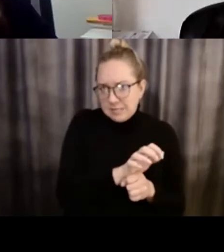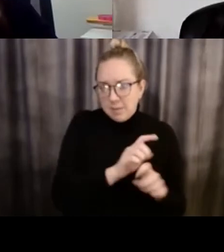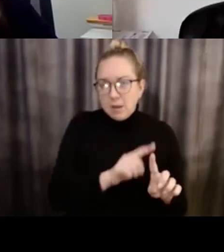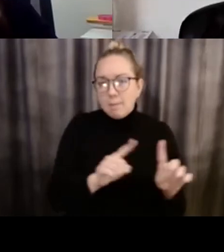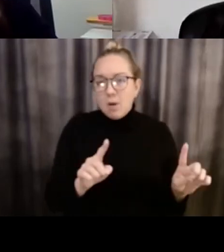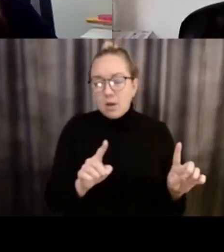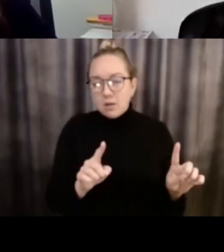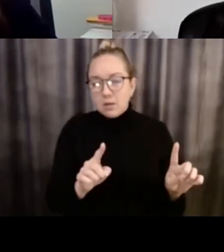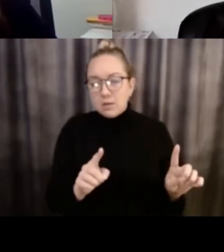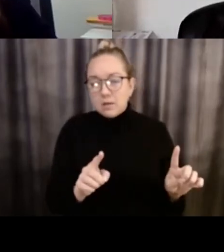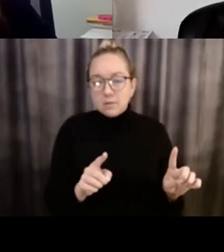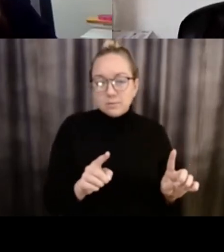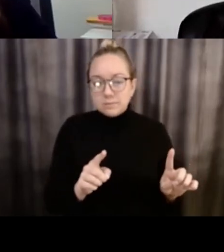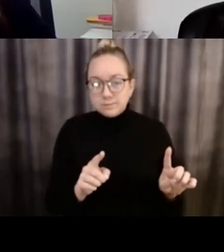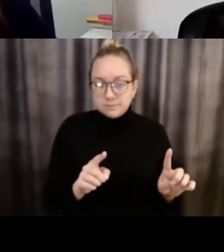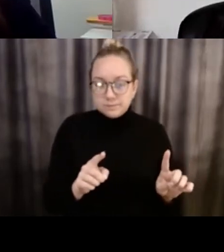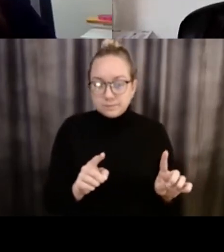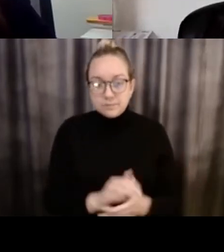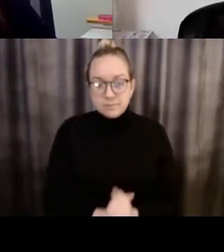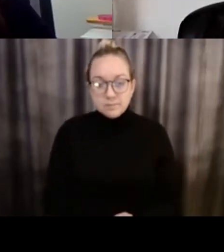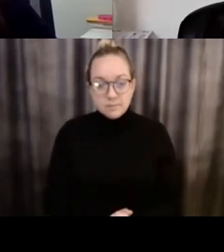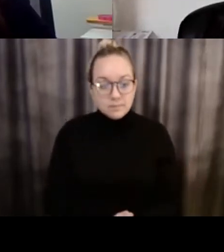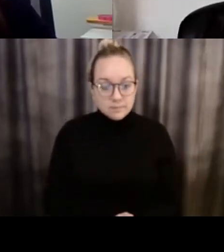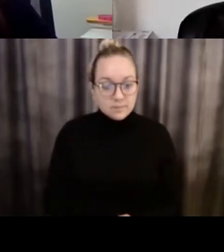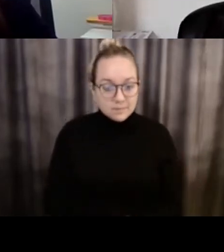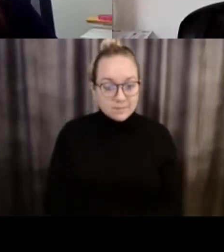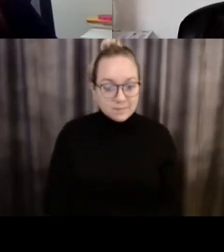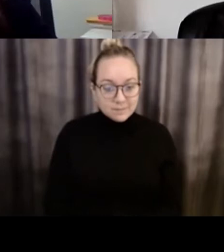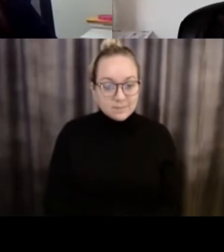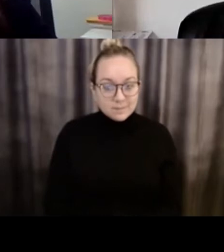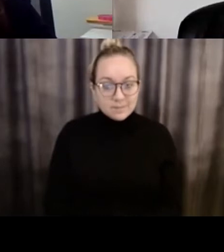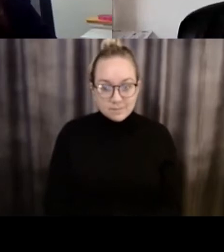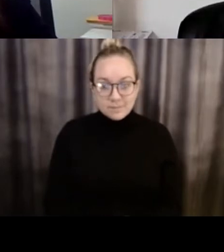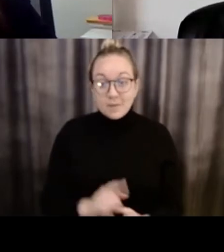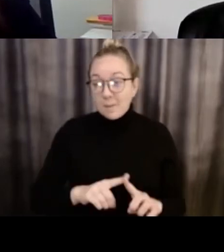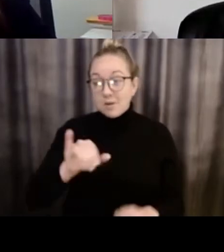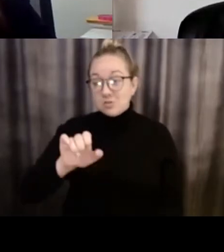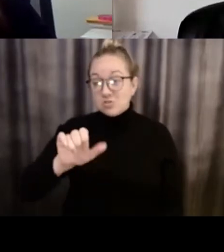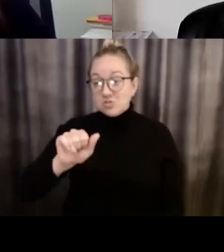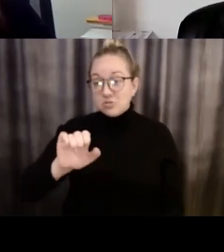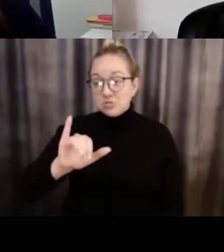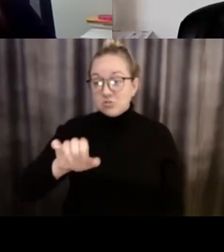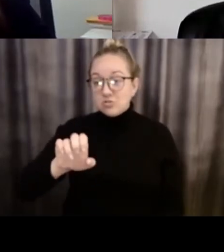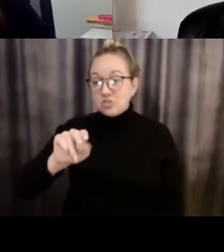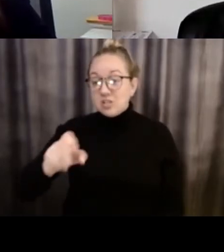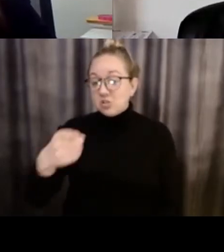can create a stronger bond, Jane. I think I can see that with my team like every day, right?